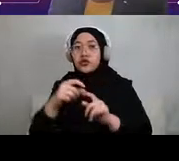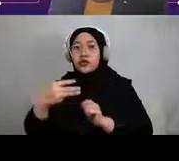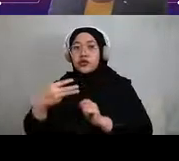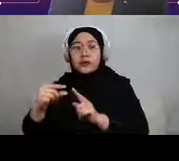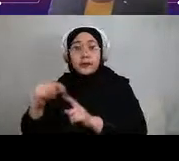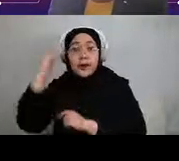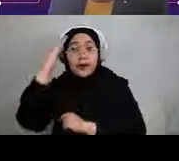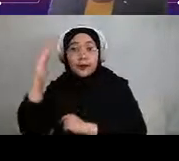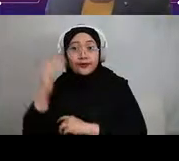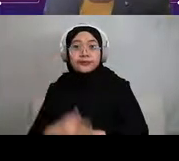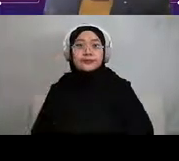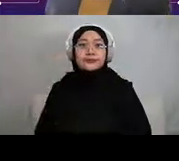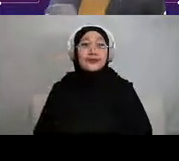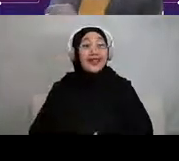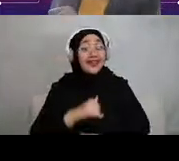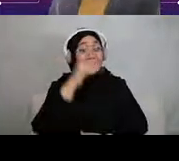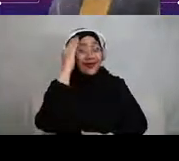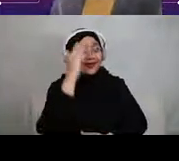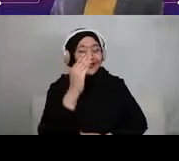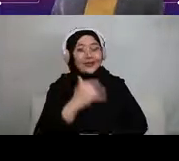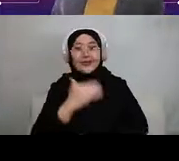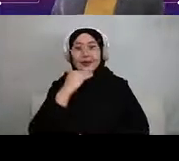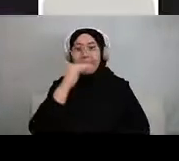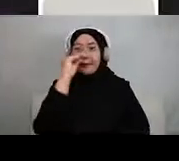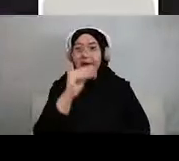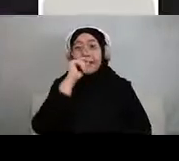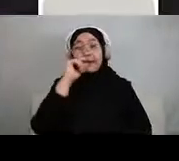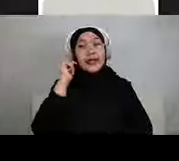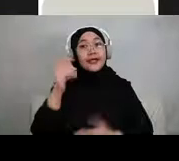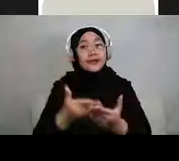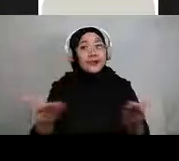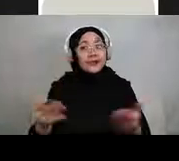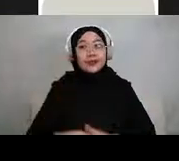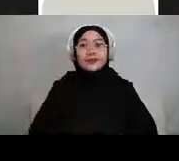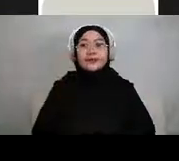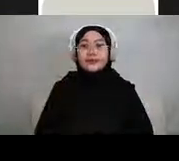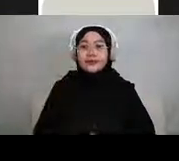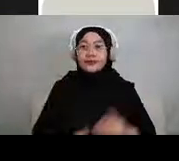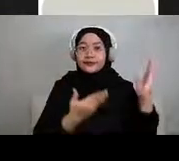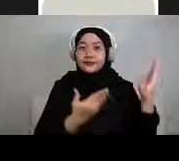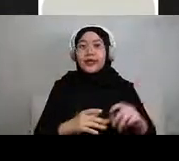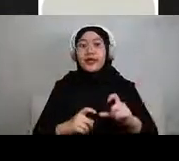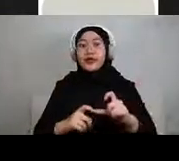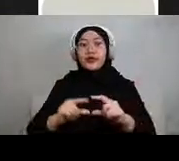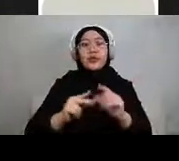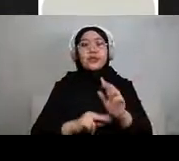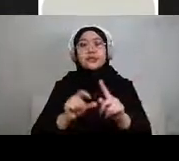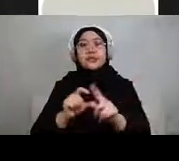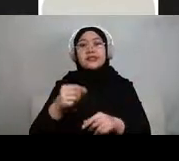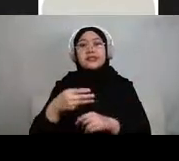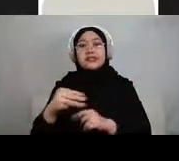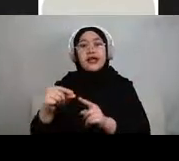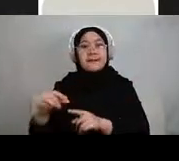Yeah, hello. Good morning, everybody. This is Sandeep Rajada. Yeah. We are basically operating the